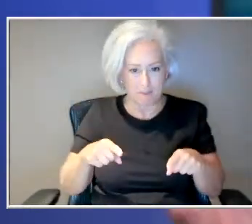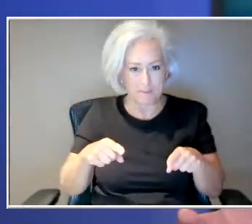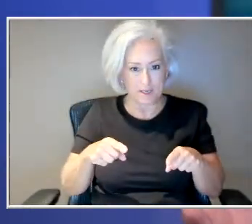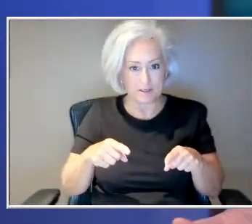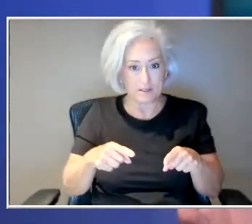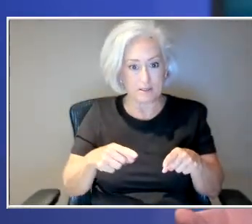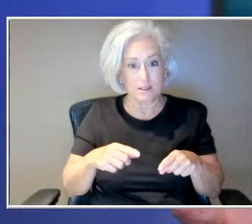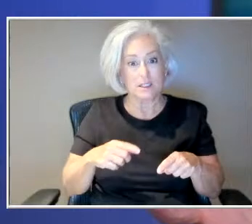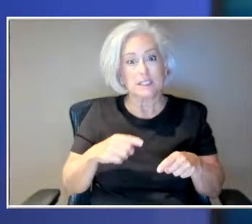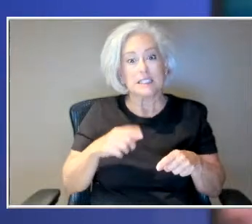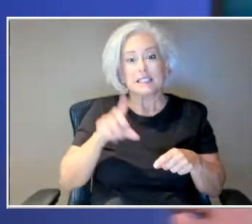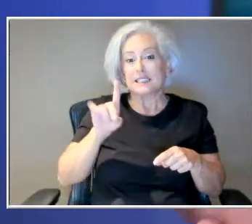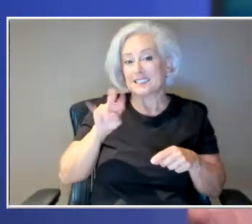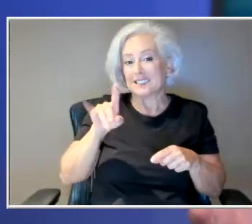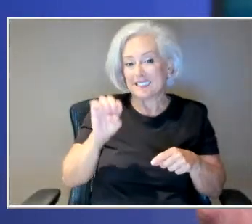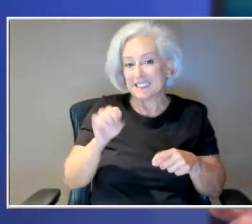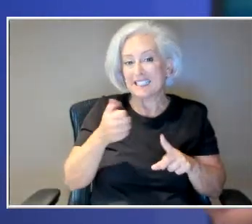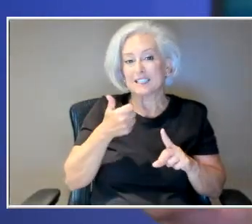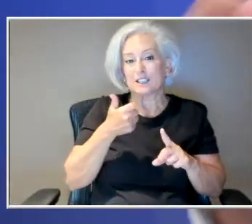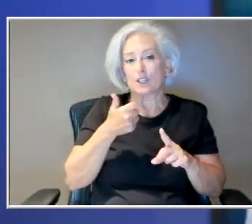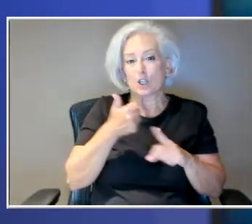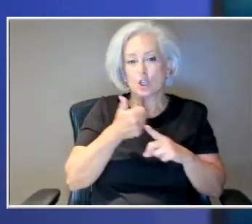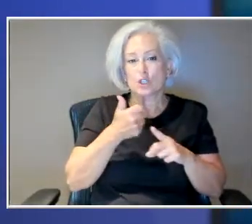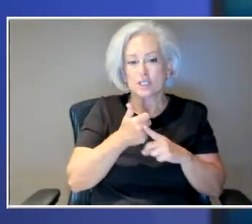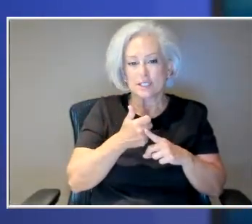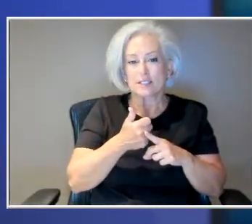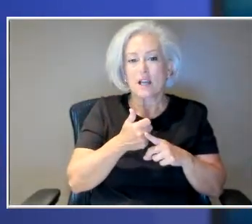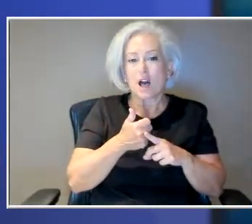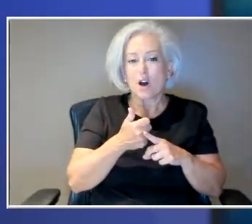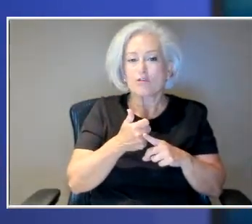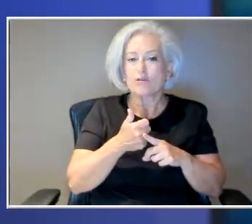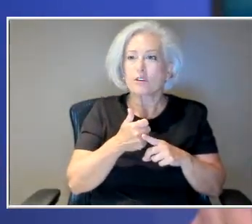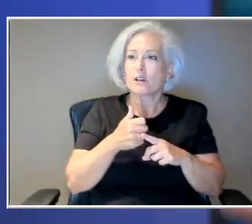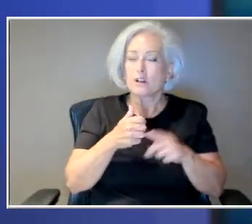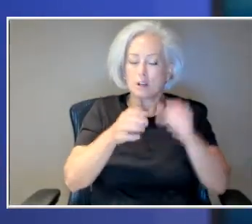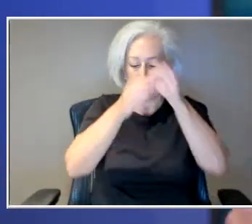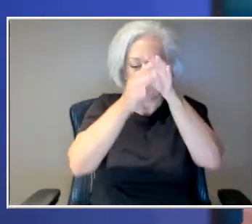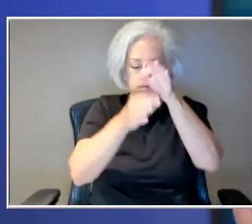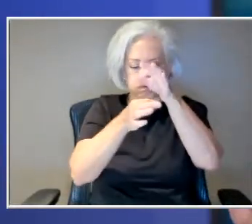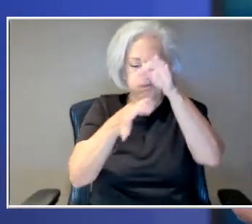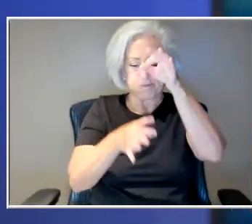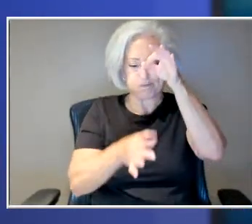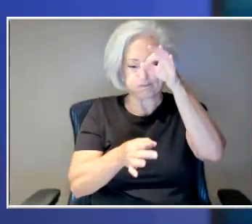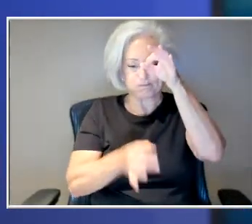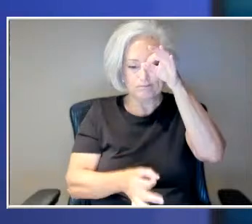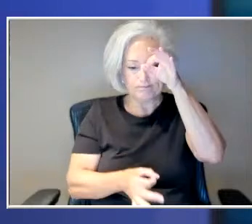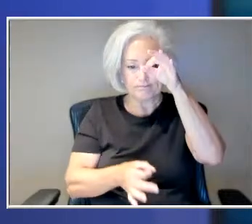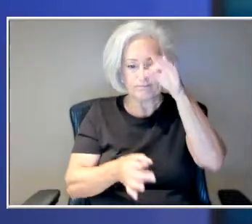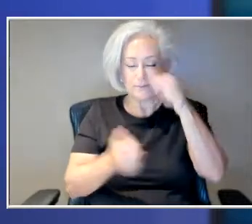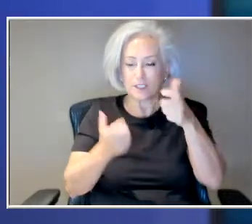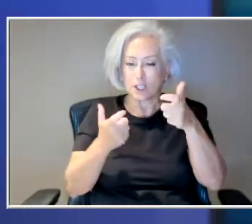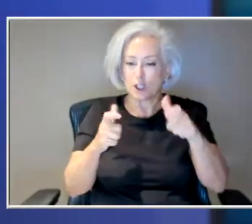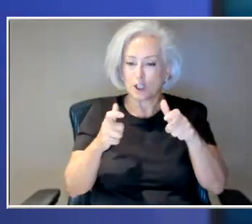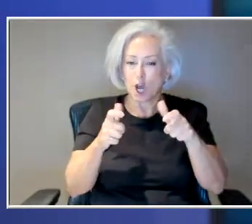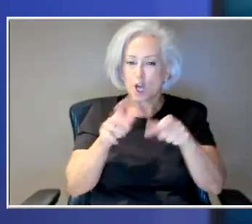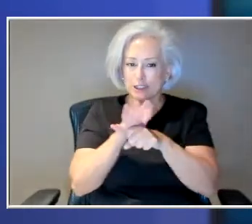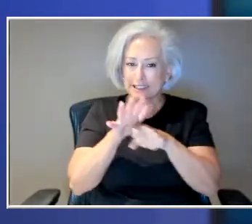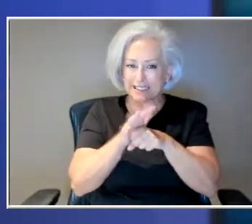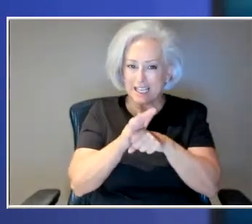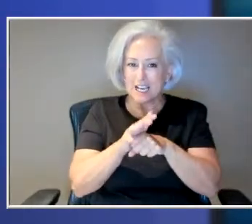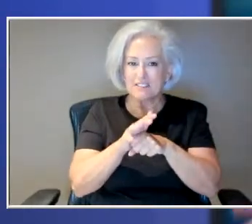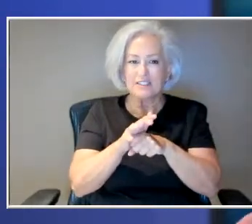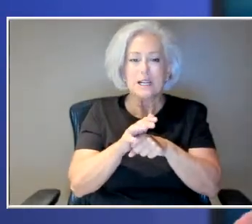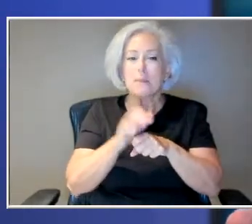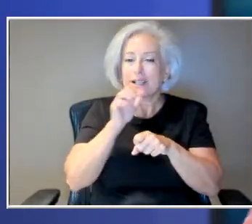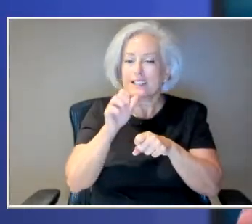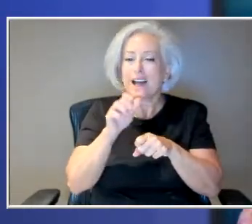would not be considered large enough to be leaning on things. But it had caused bleeding. The brain and its environment